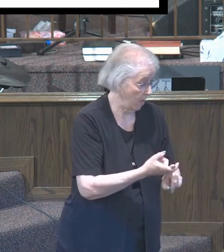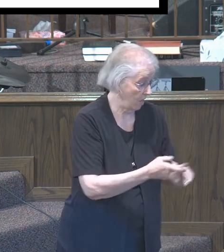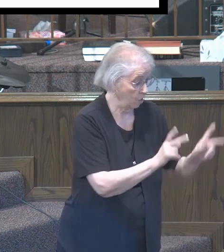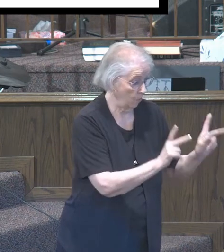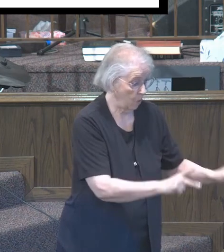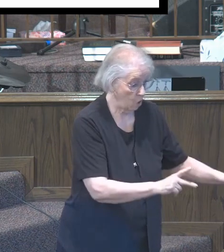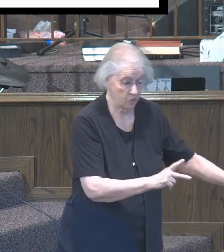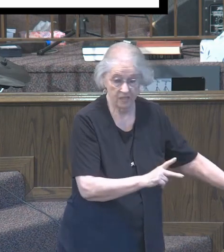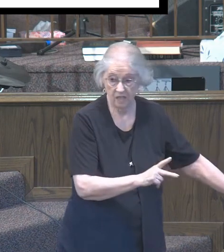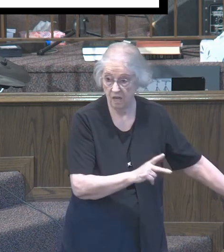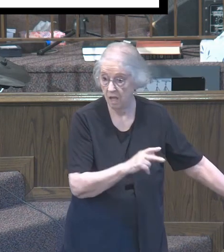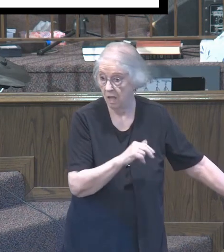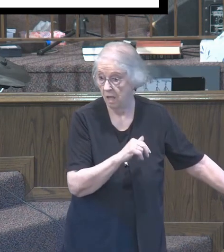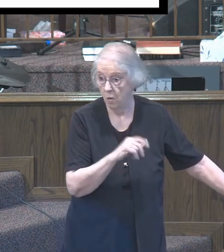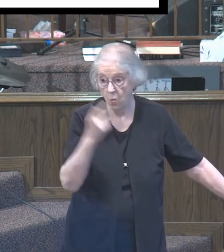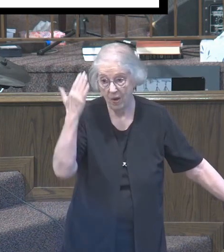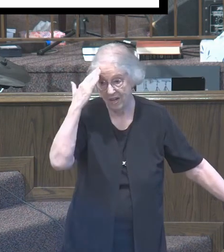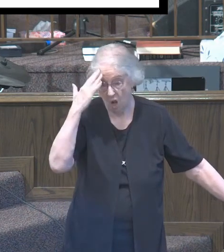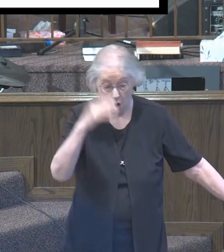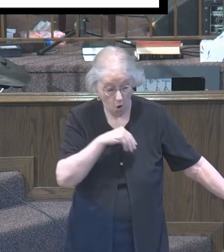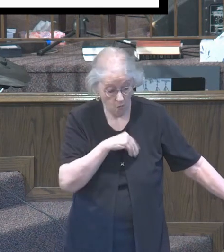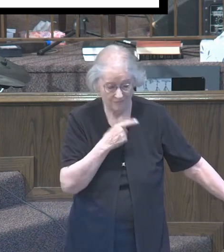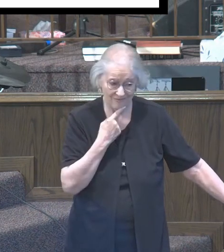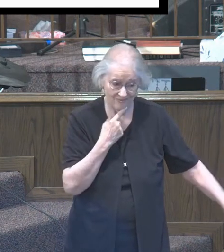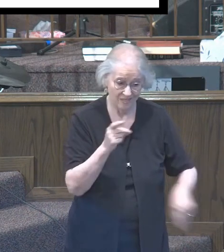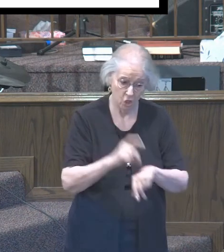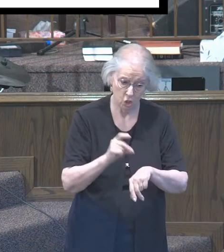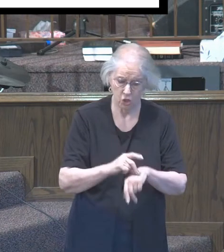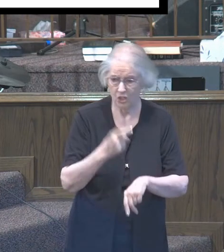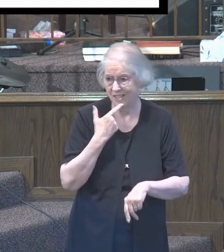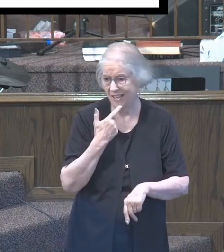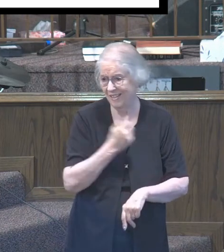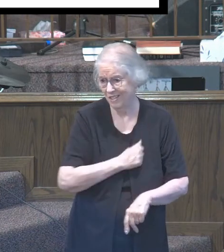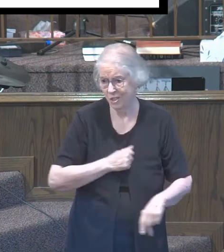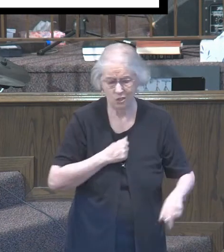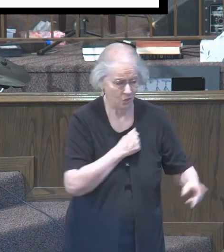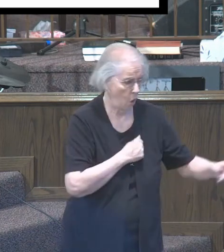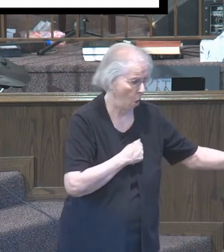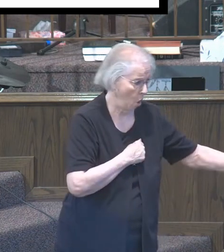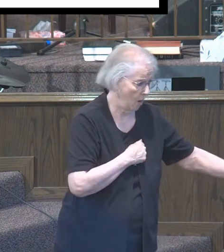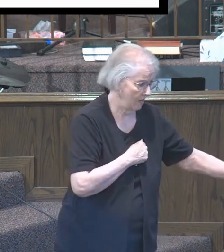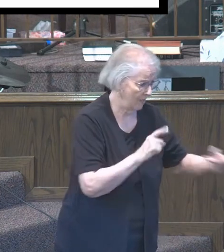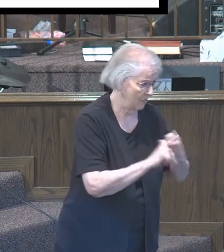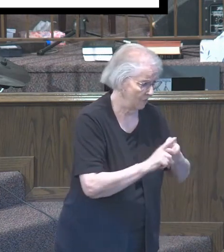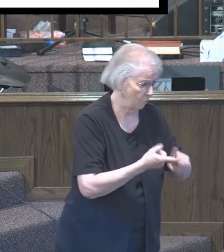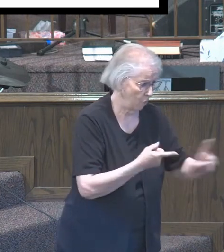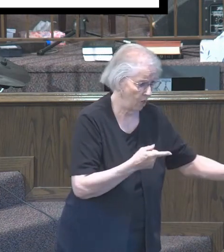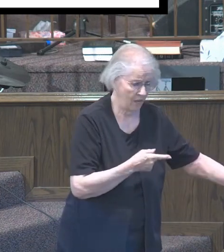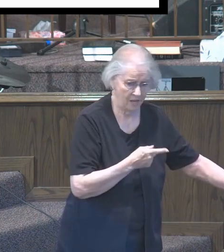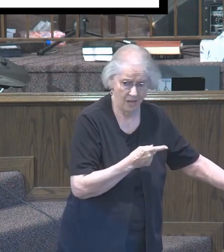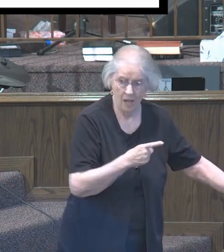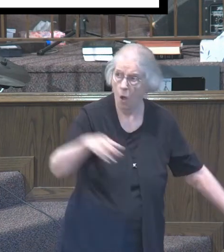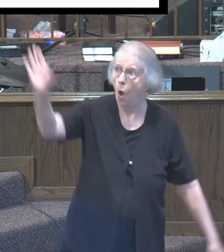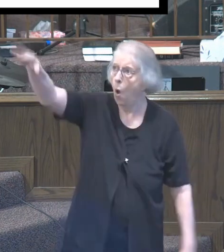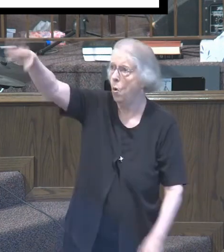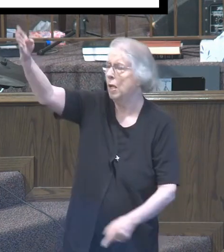you practice some appetite-denying discipline to better concentrate on God, don't make a production out of it. It might